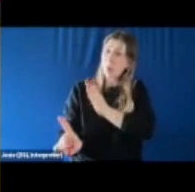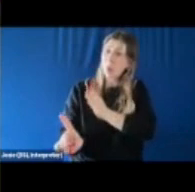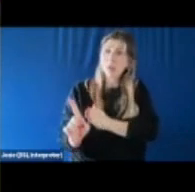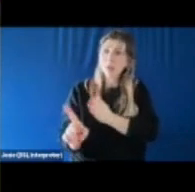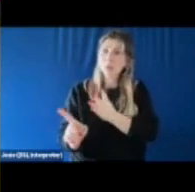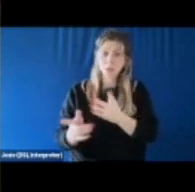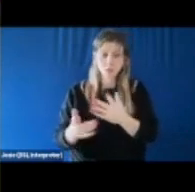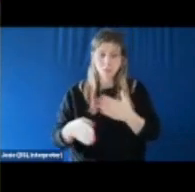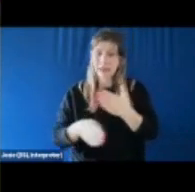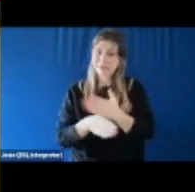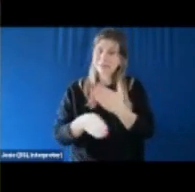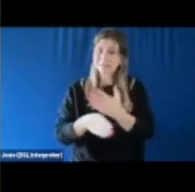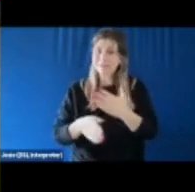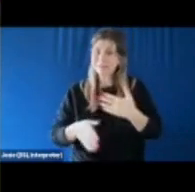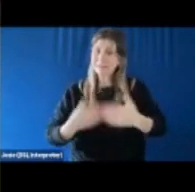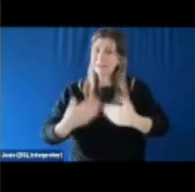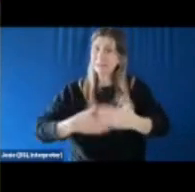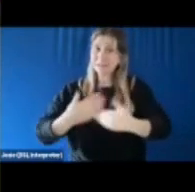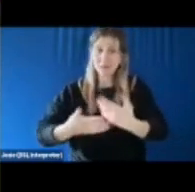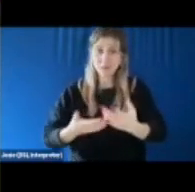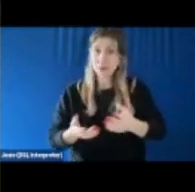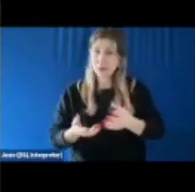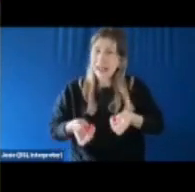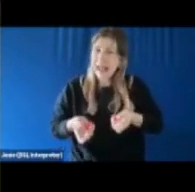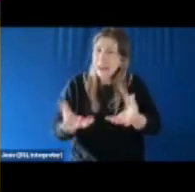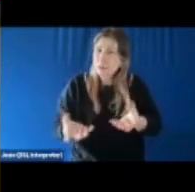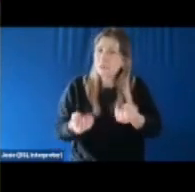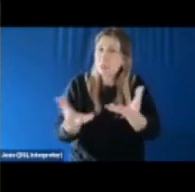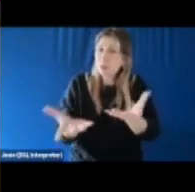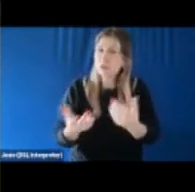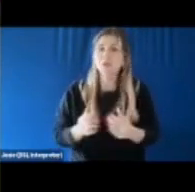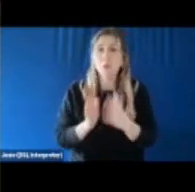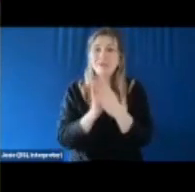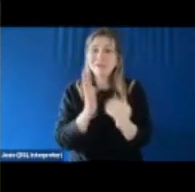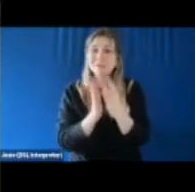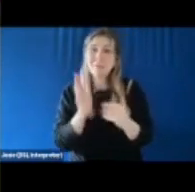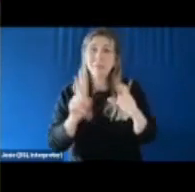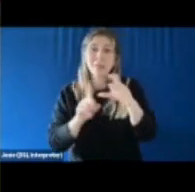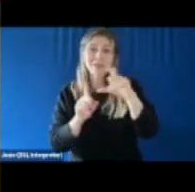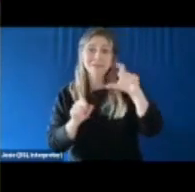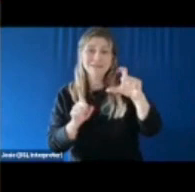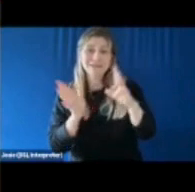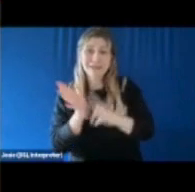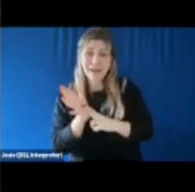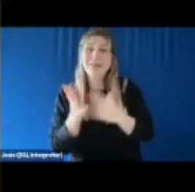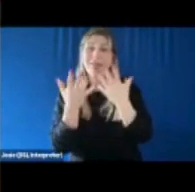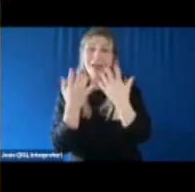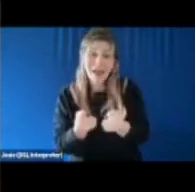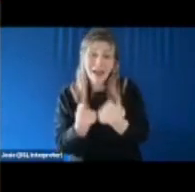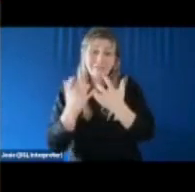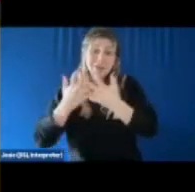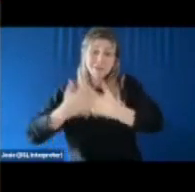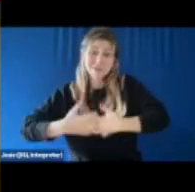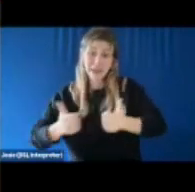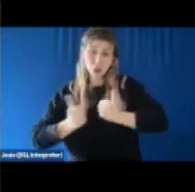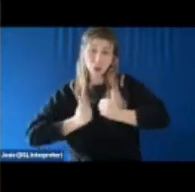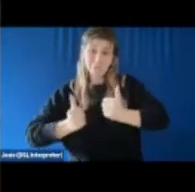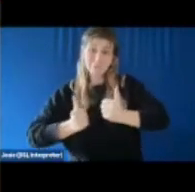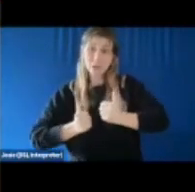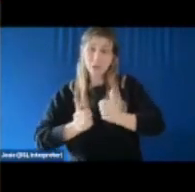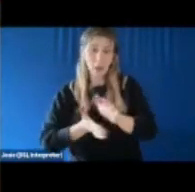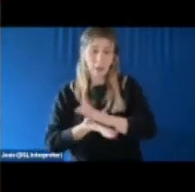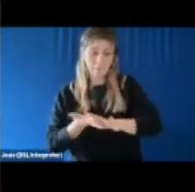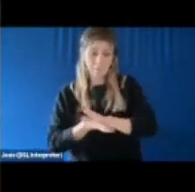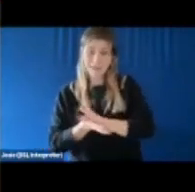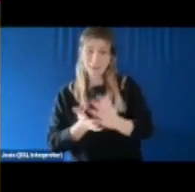outputs. For example, at the DCN, we have tech champions who provide one-to-one support, deliver events and training,